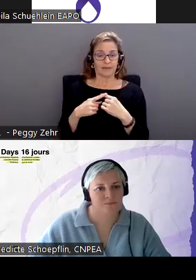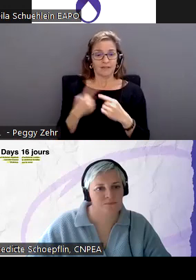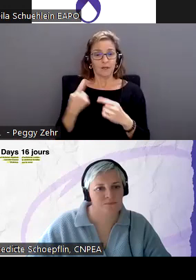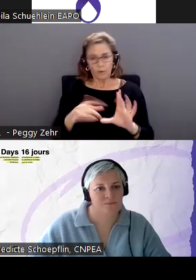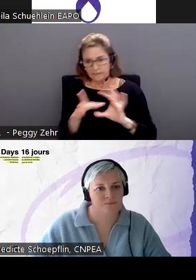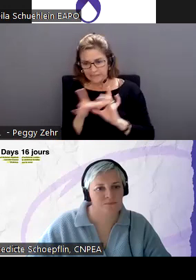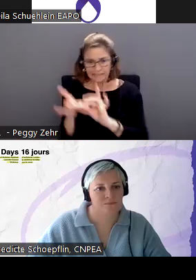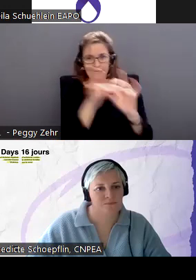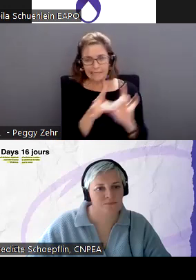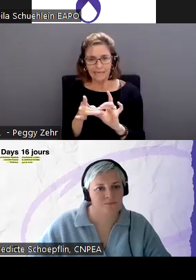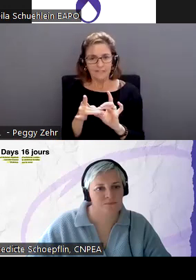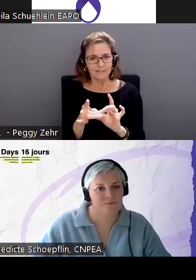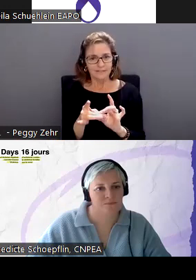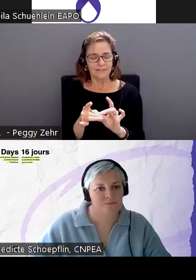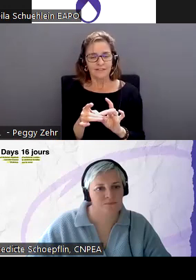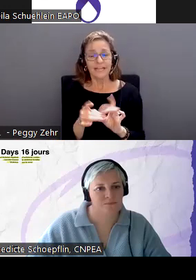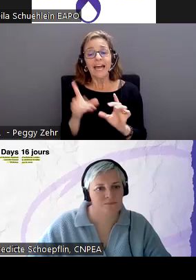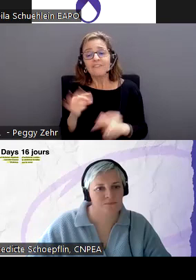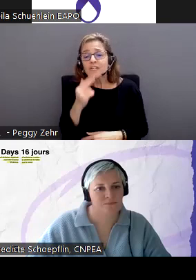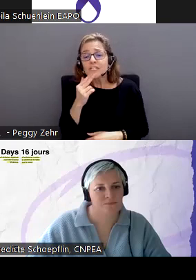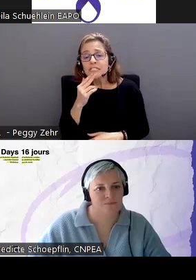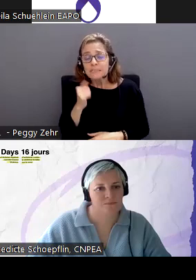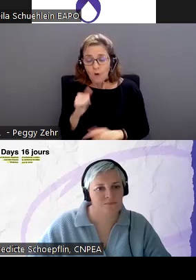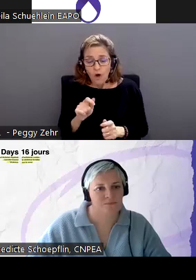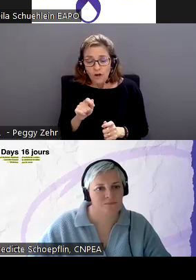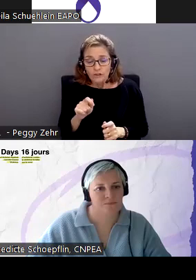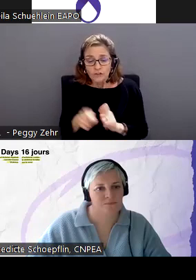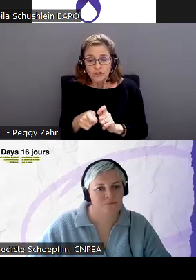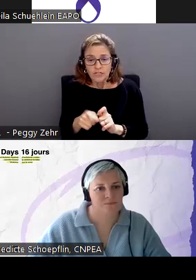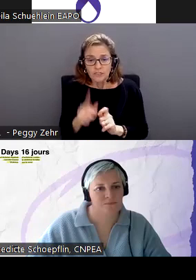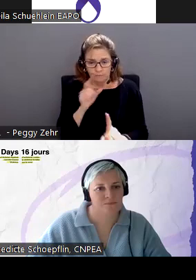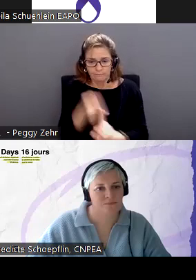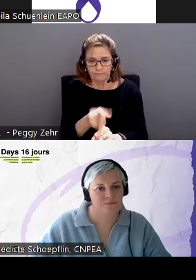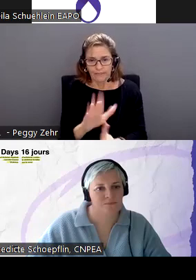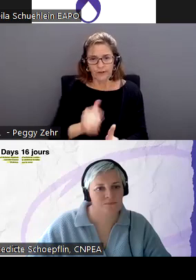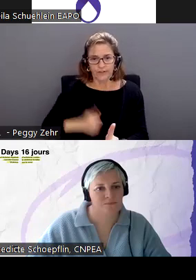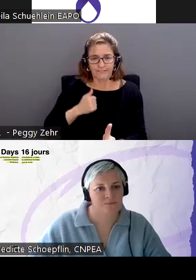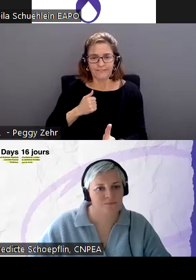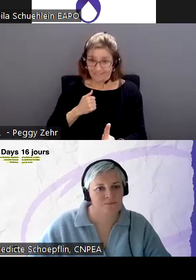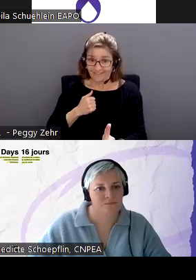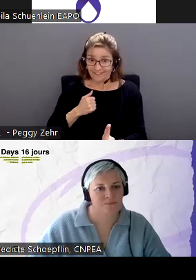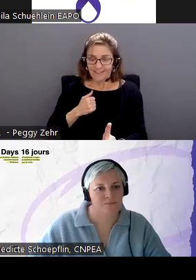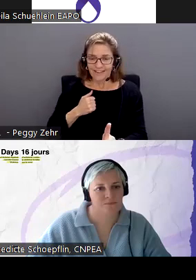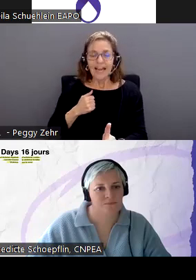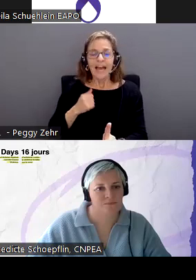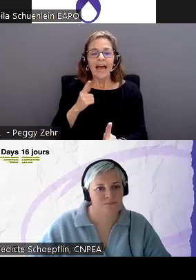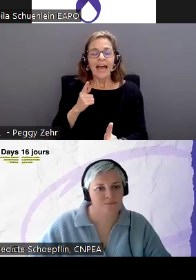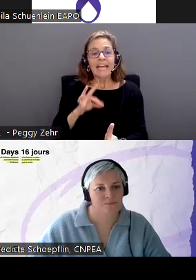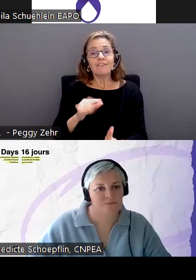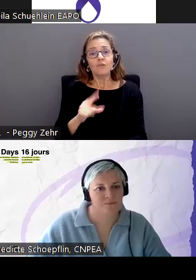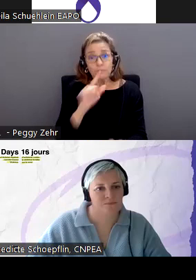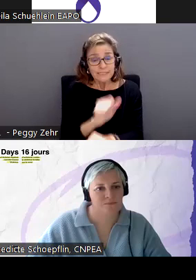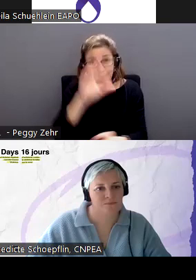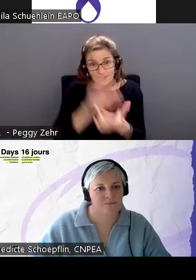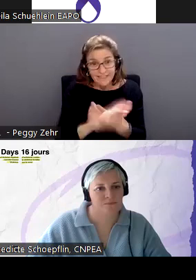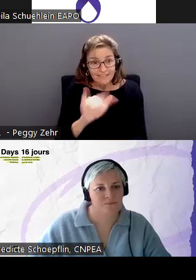interconnected, one small action can make a huge difference in a person's life. And I think that if we took that seriously, if